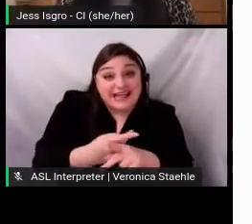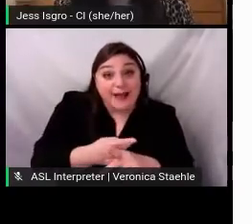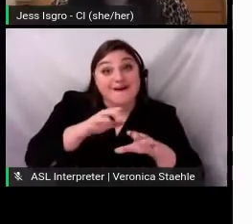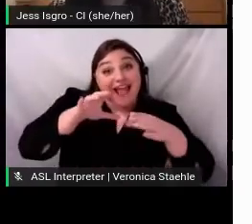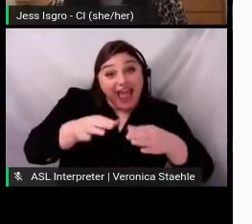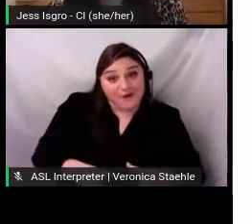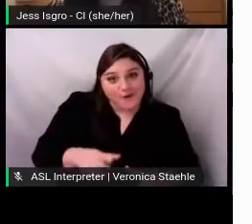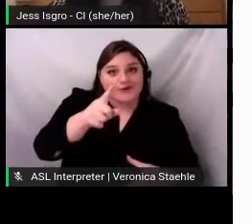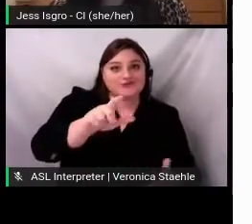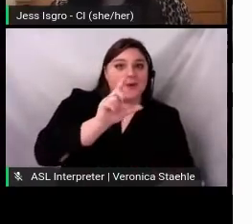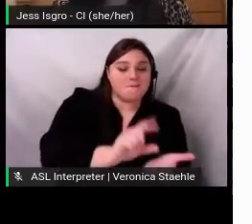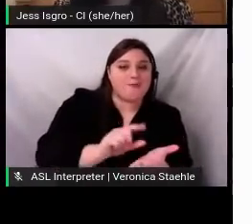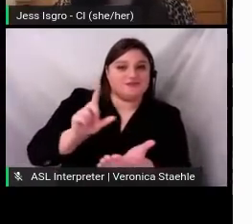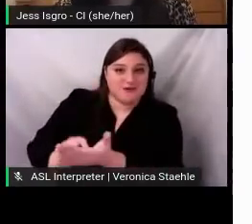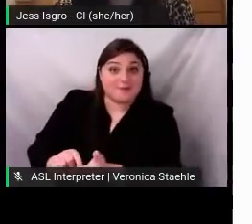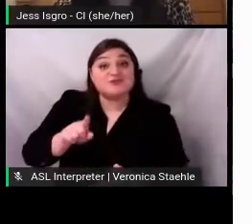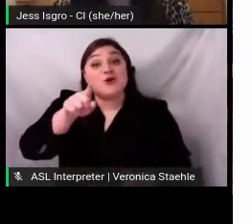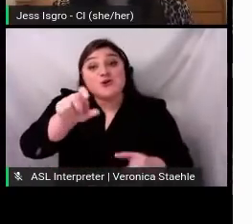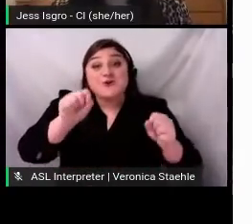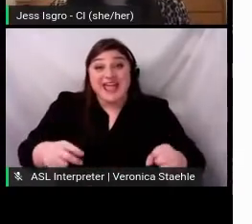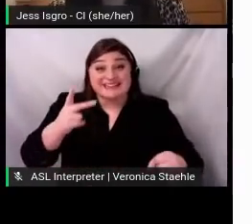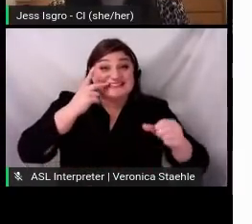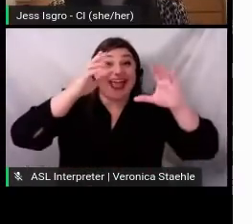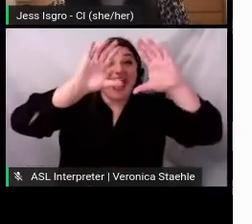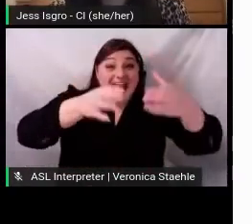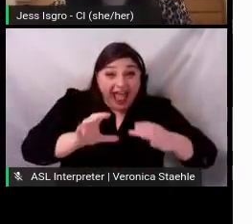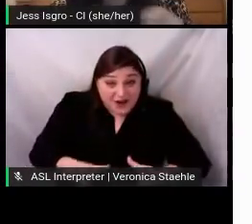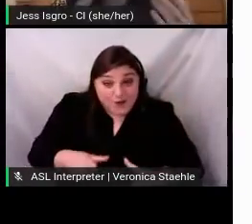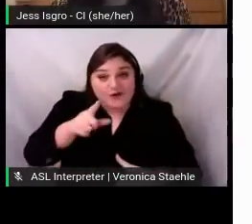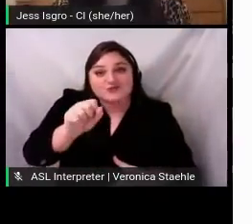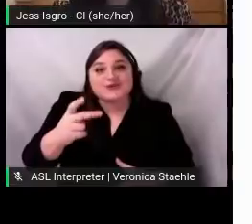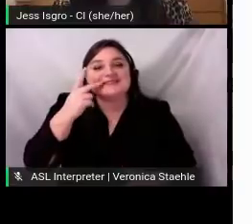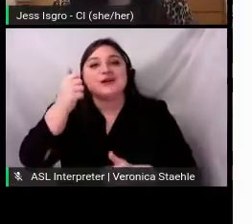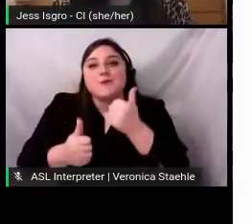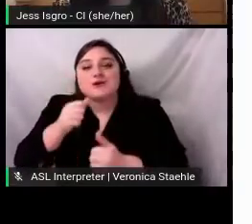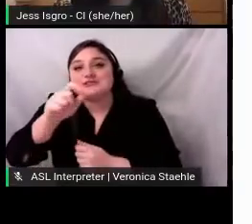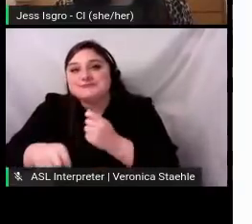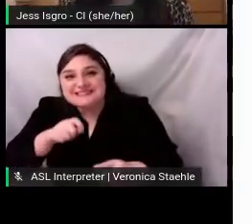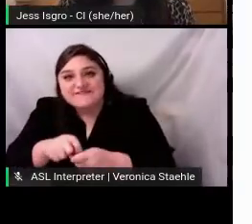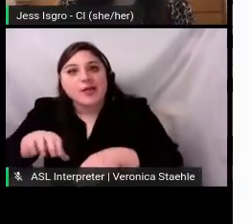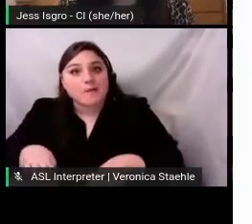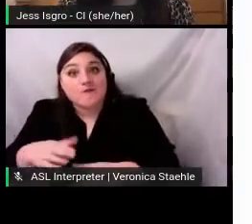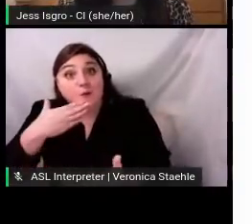compare and contrast your photo performance with your video performance, with your album performance, et cetera.